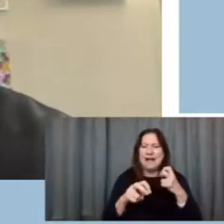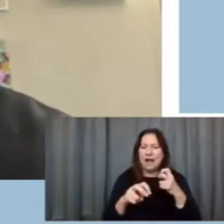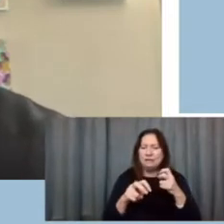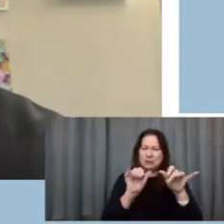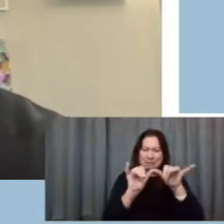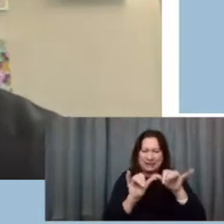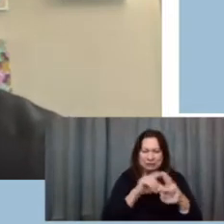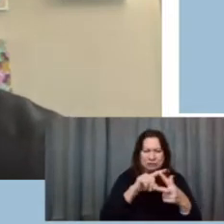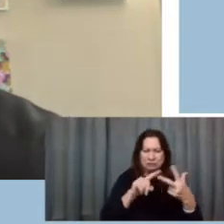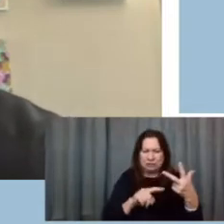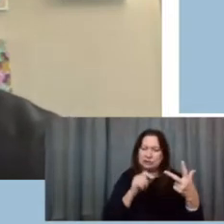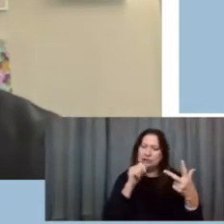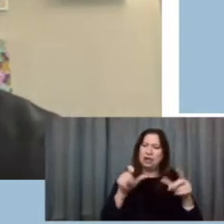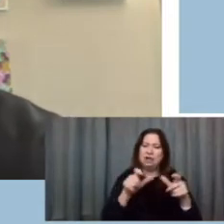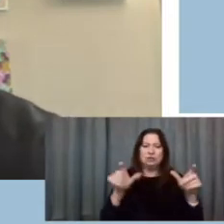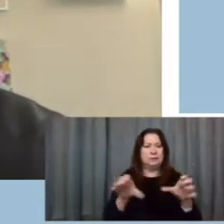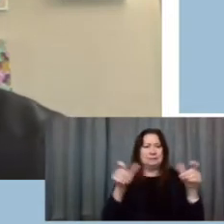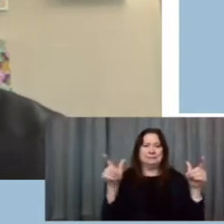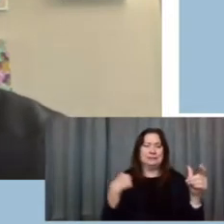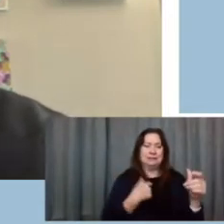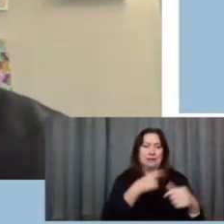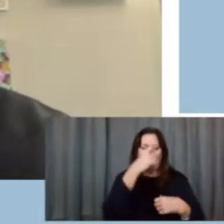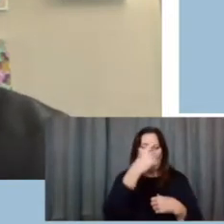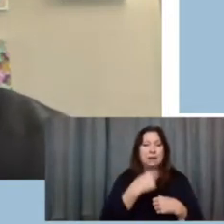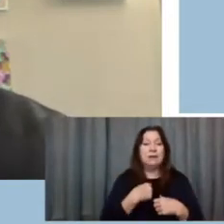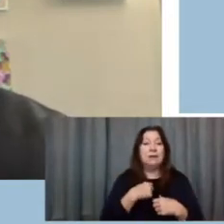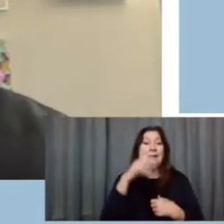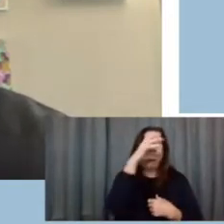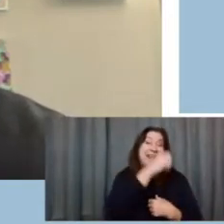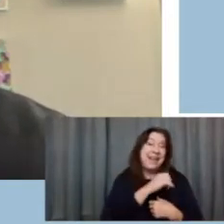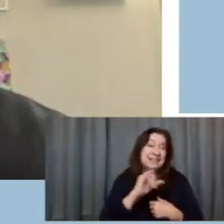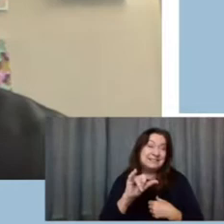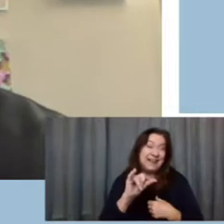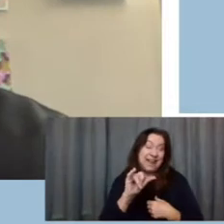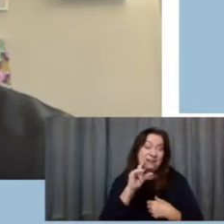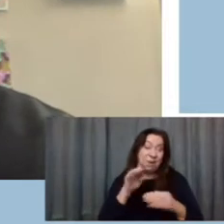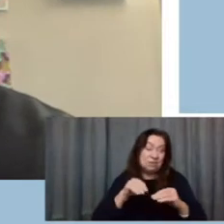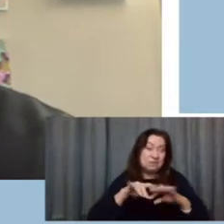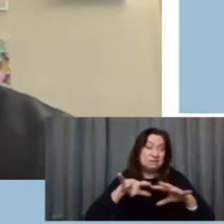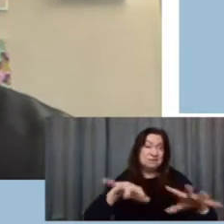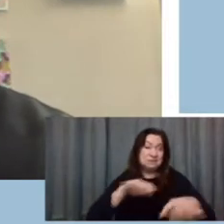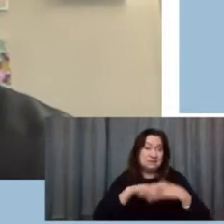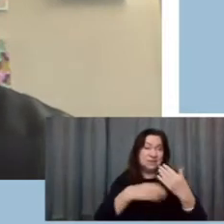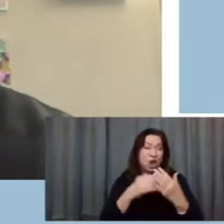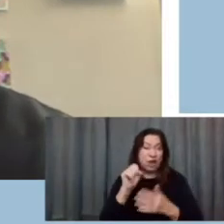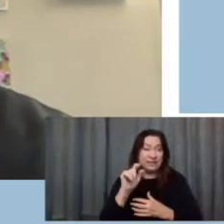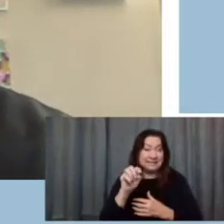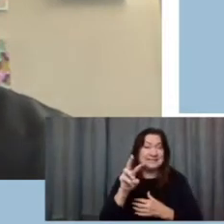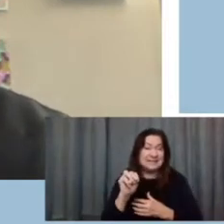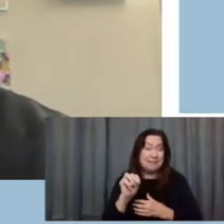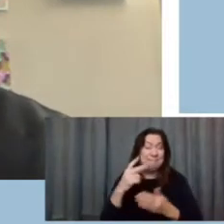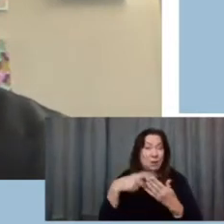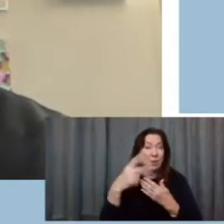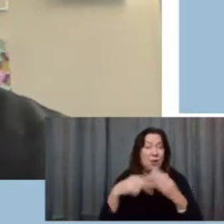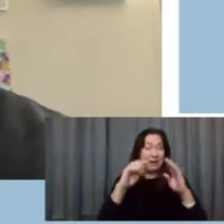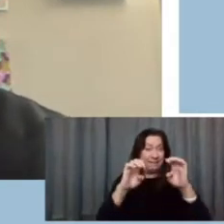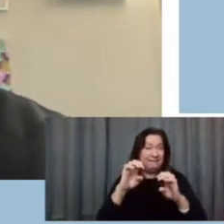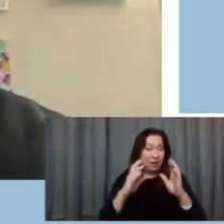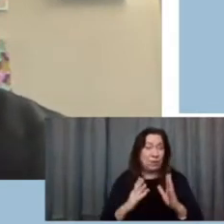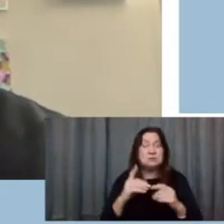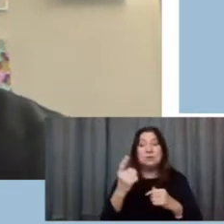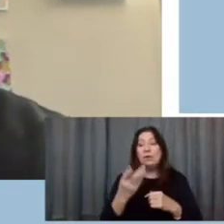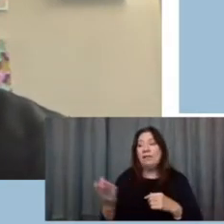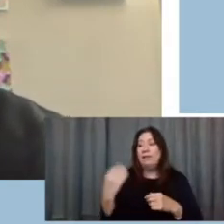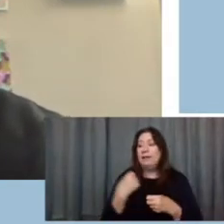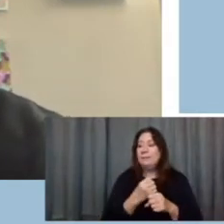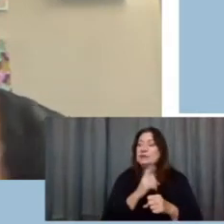not doing it as much. And my guess is that this extends throughout kind of all STEM program evaluators. So one thing is making sure